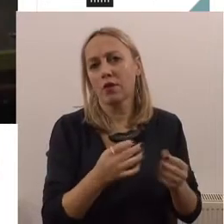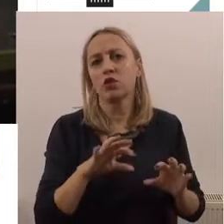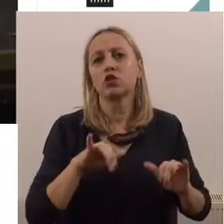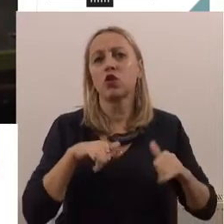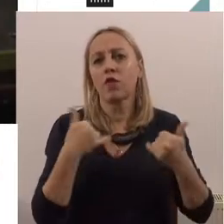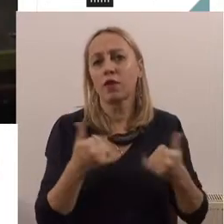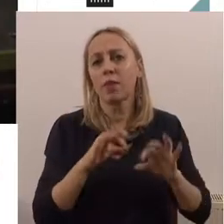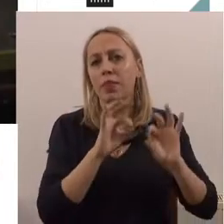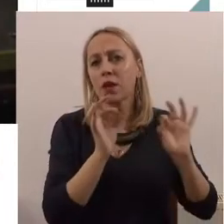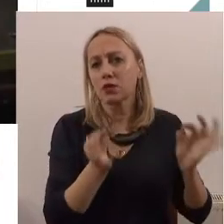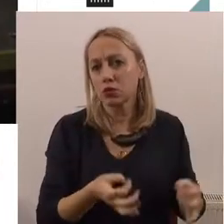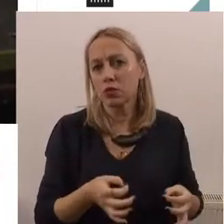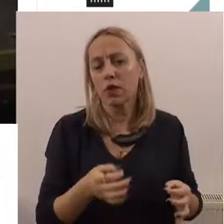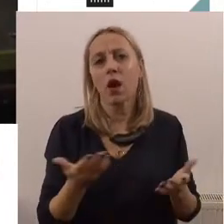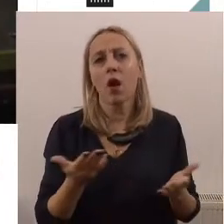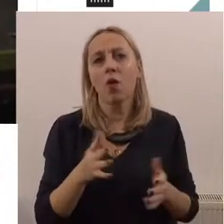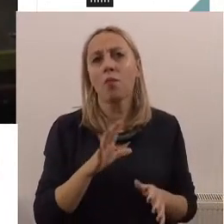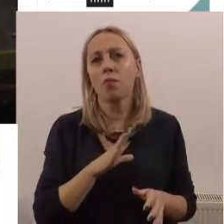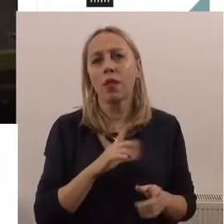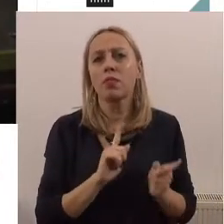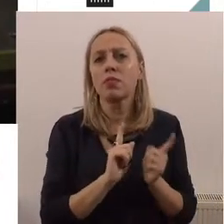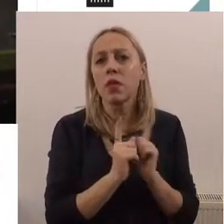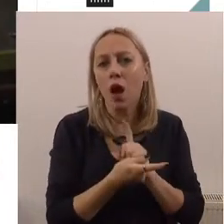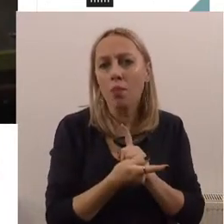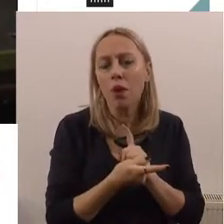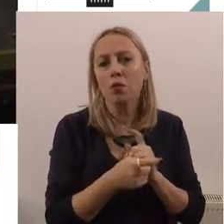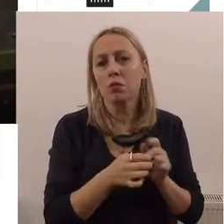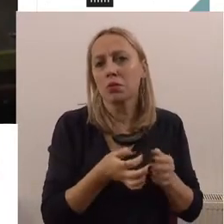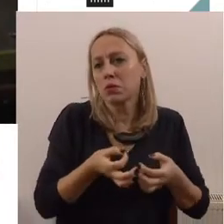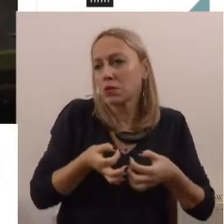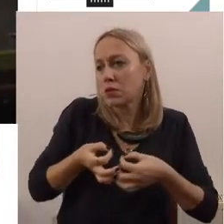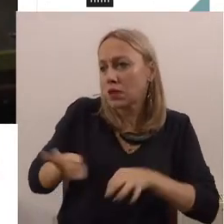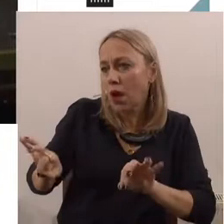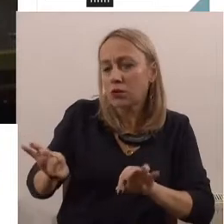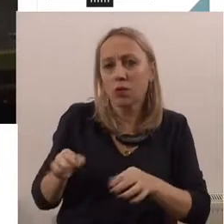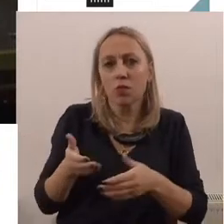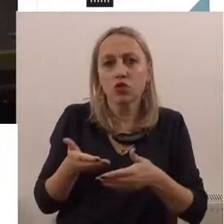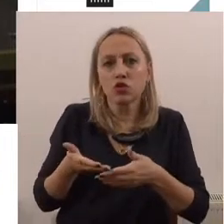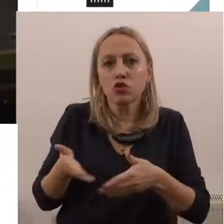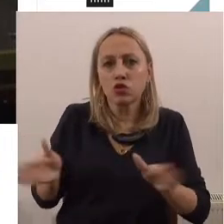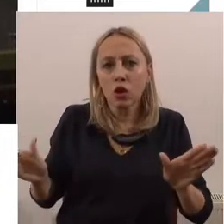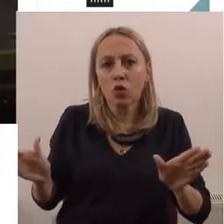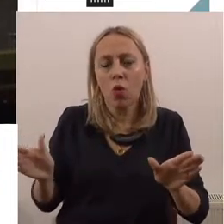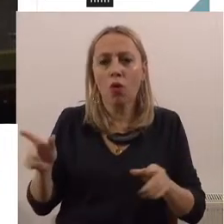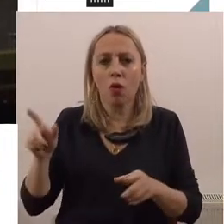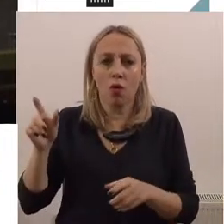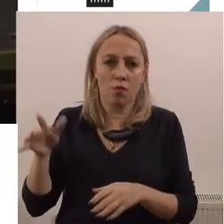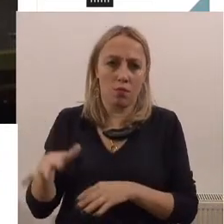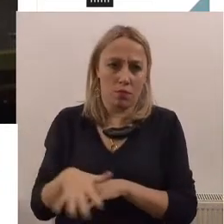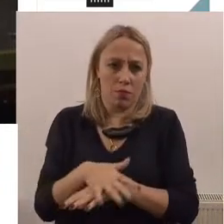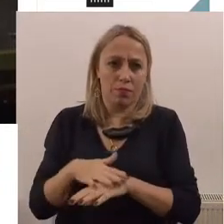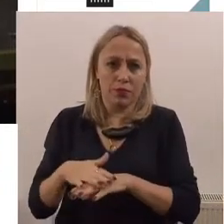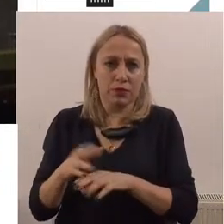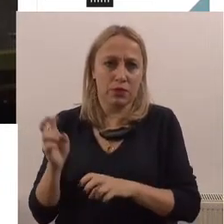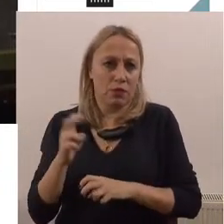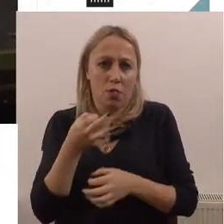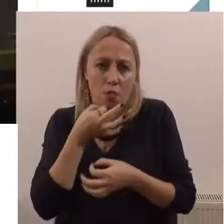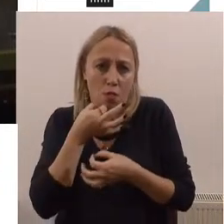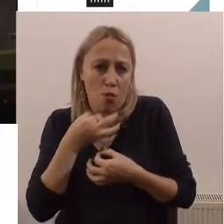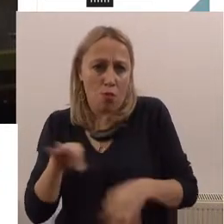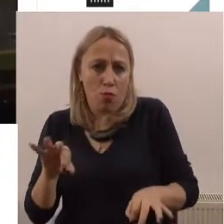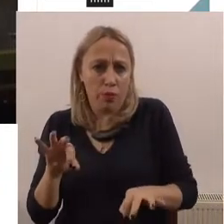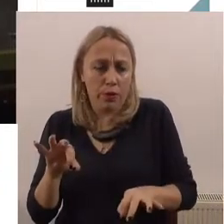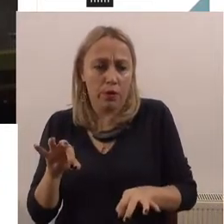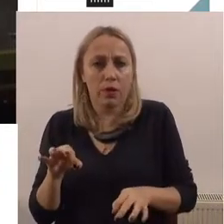come up with the objects and work of the contemporary arts arts that would be accessible